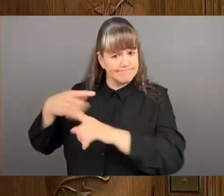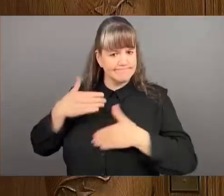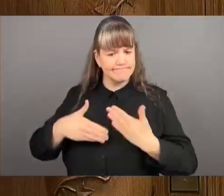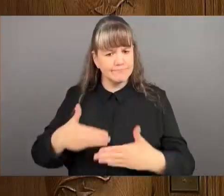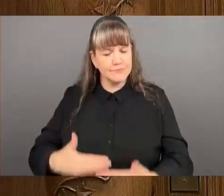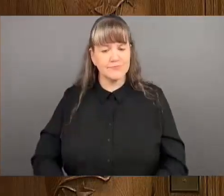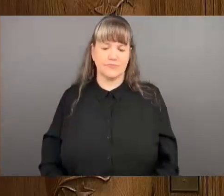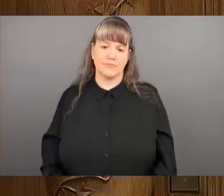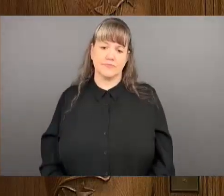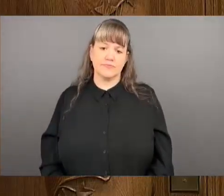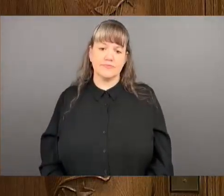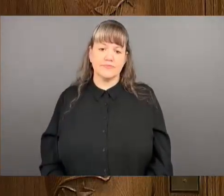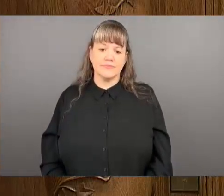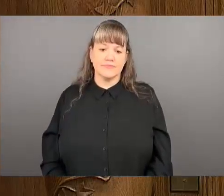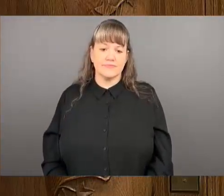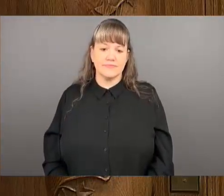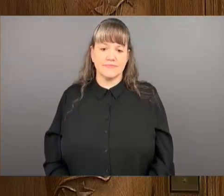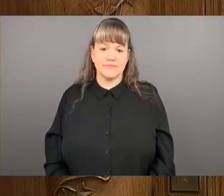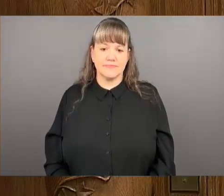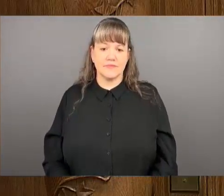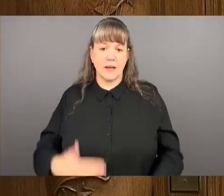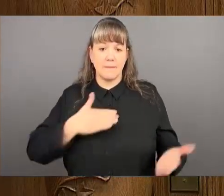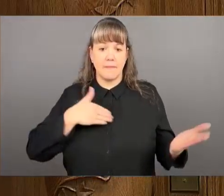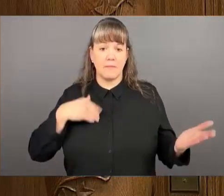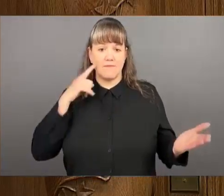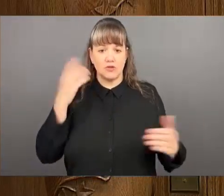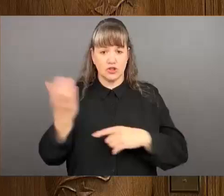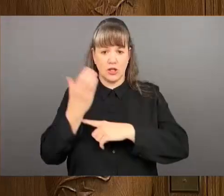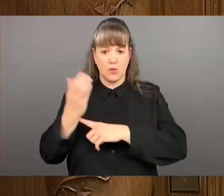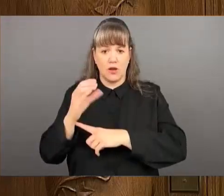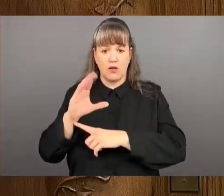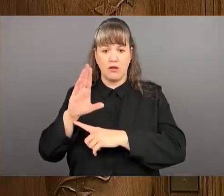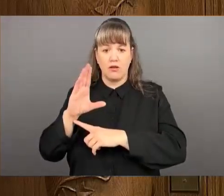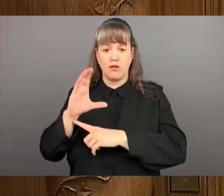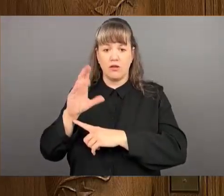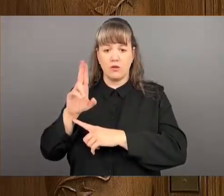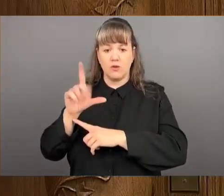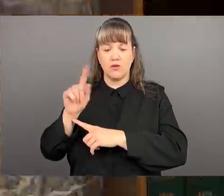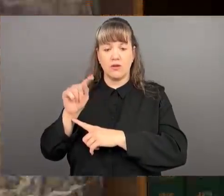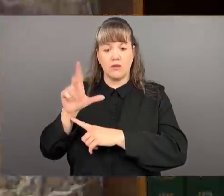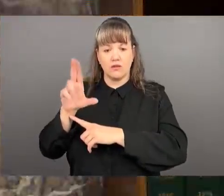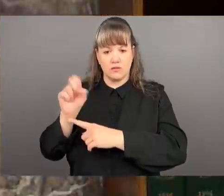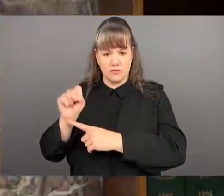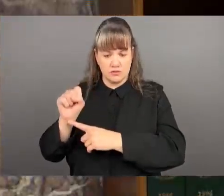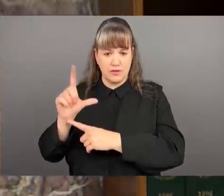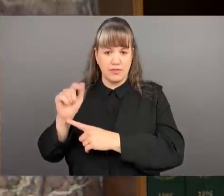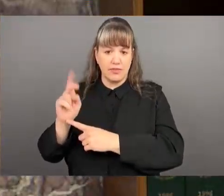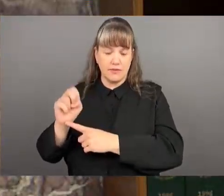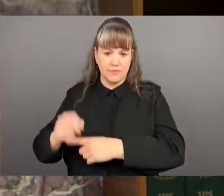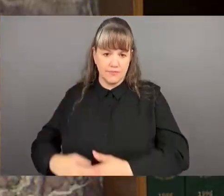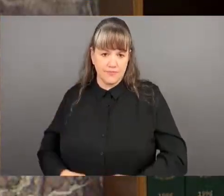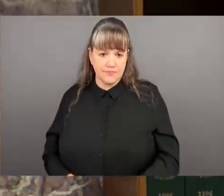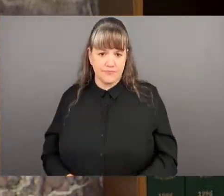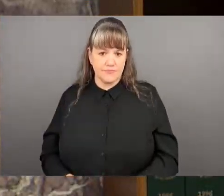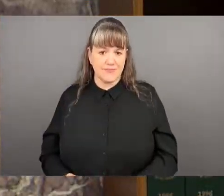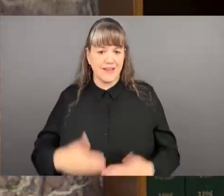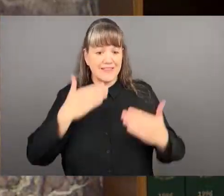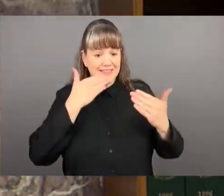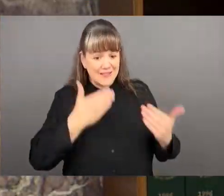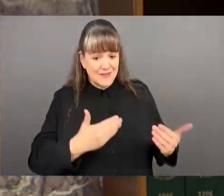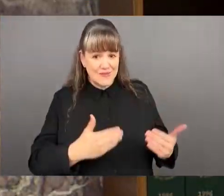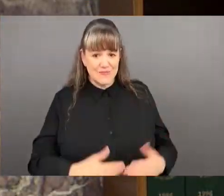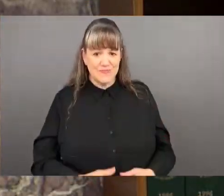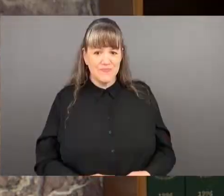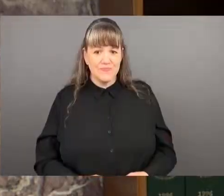Member for Chilliwack, Cultus Lake. Thank you. I came here to this House and to this position